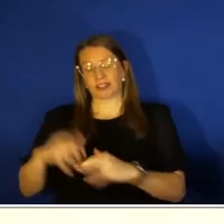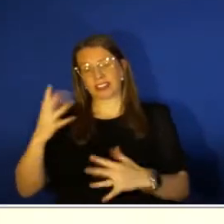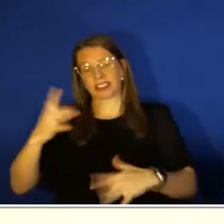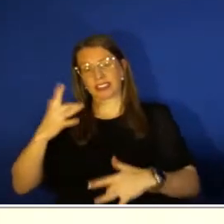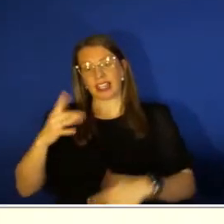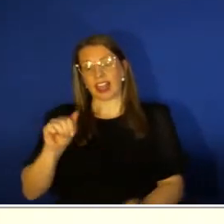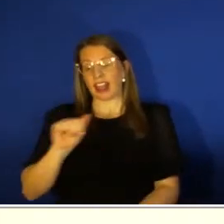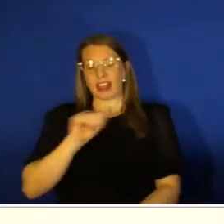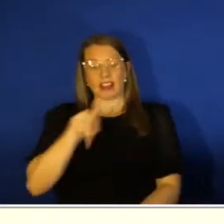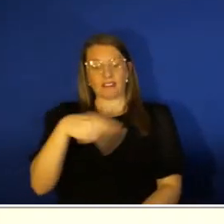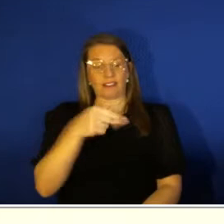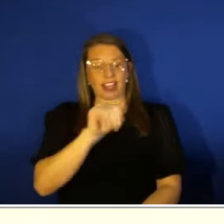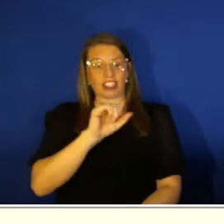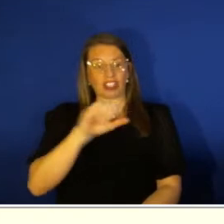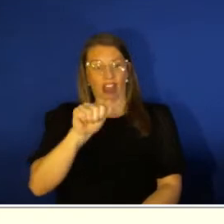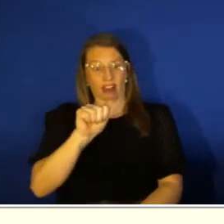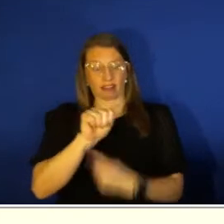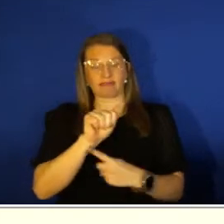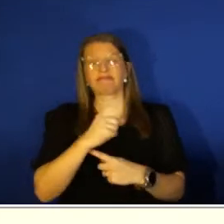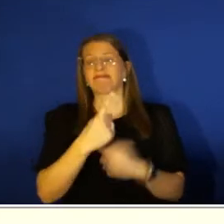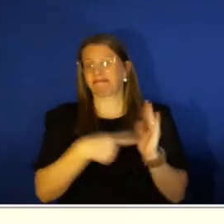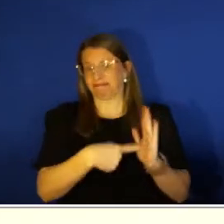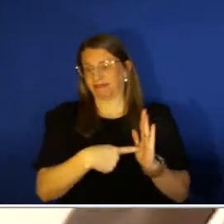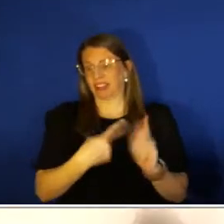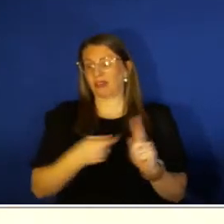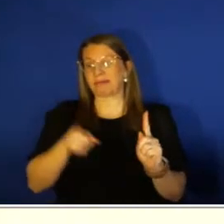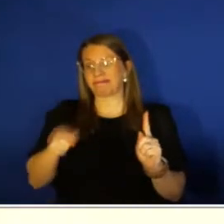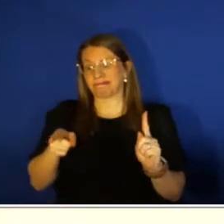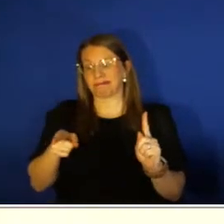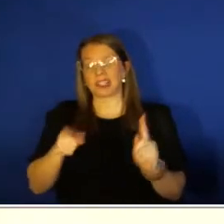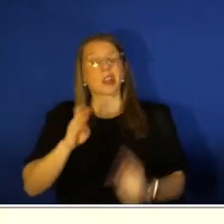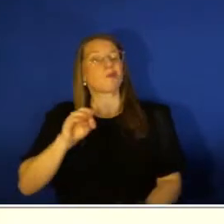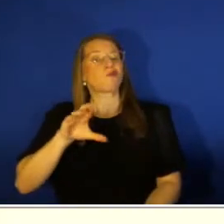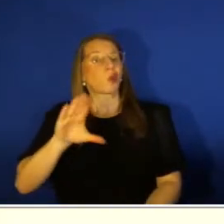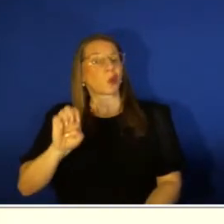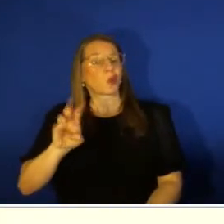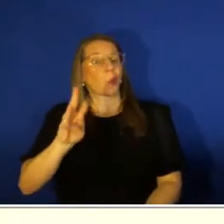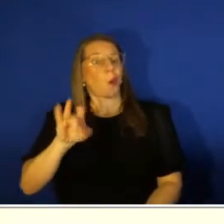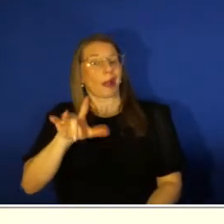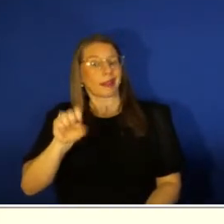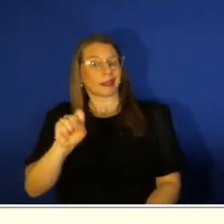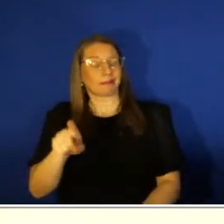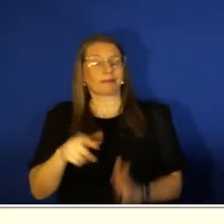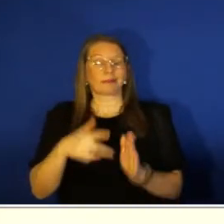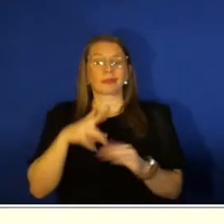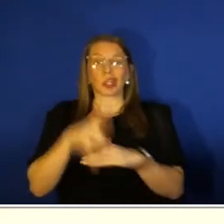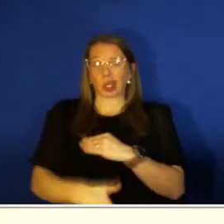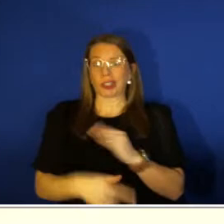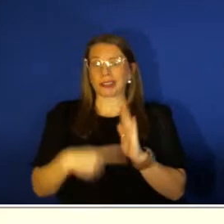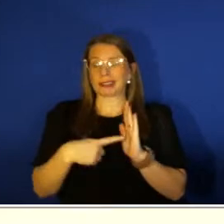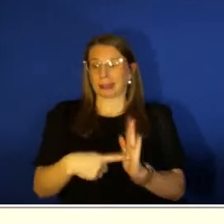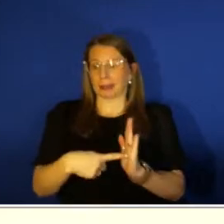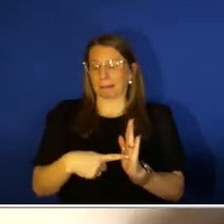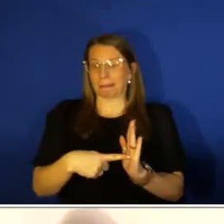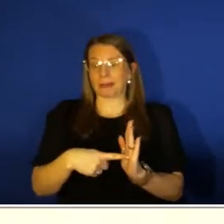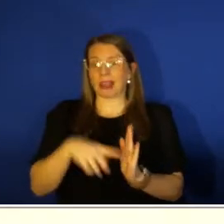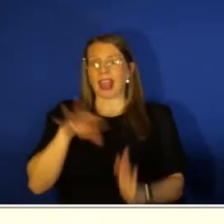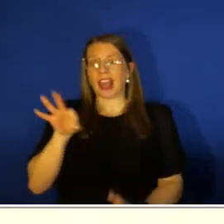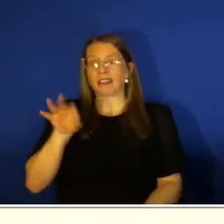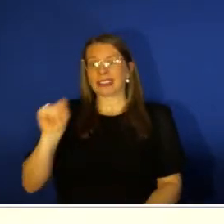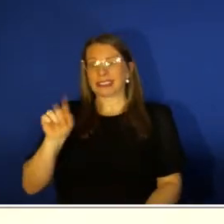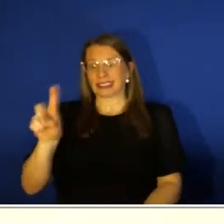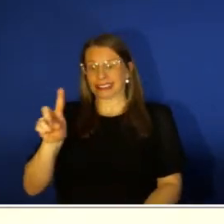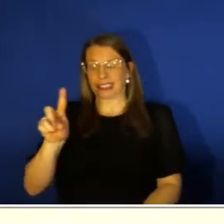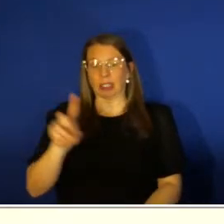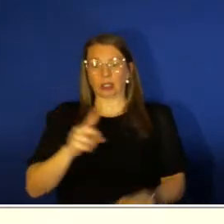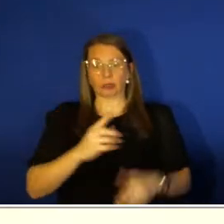symptom of FTD. And so in Bruce Willis's case, it appears that his early symptoms of FTD were this progressive